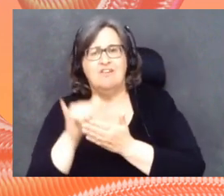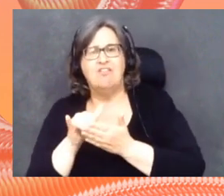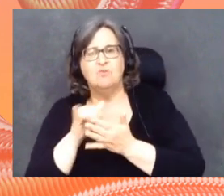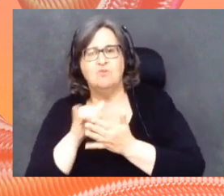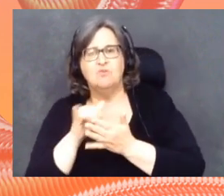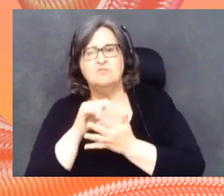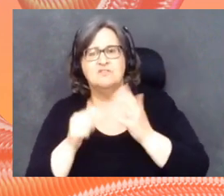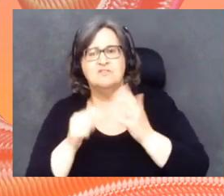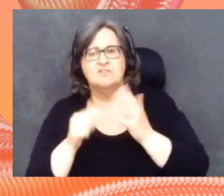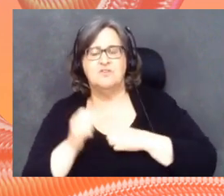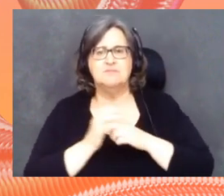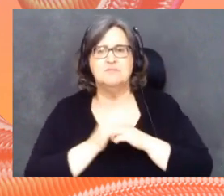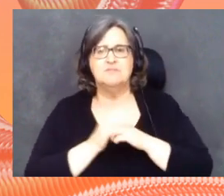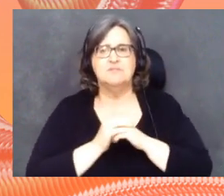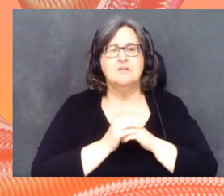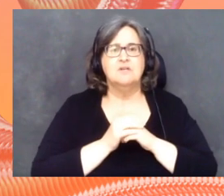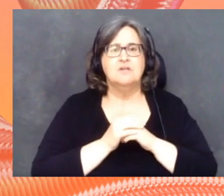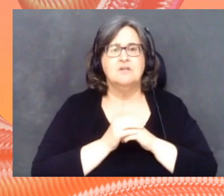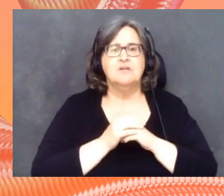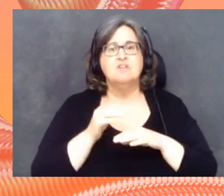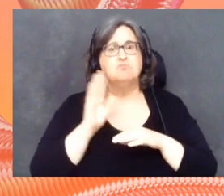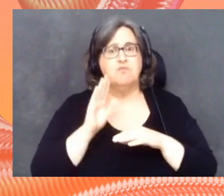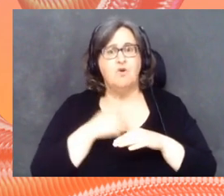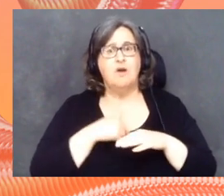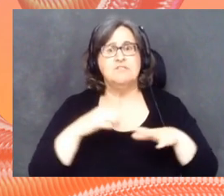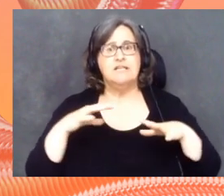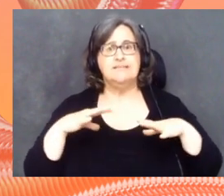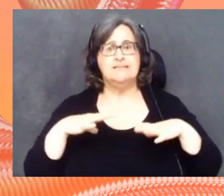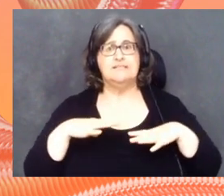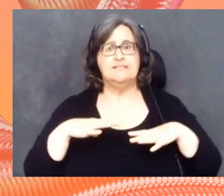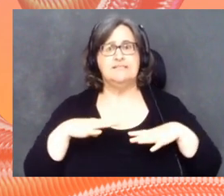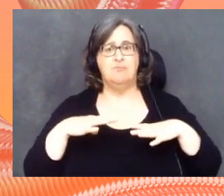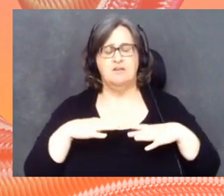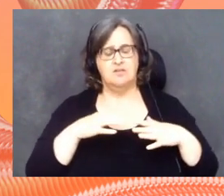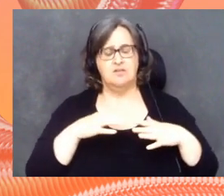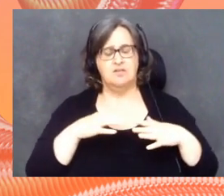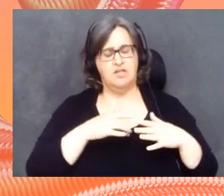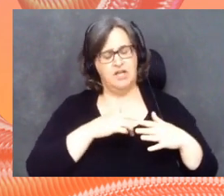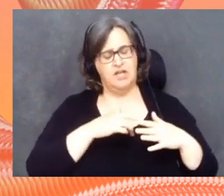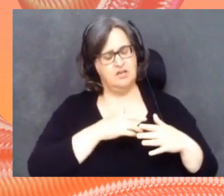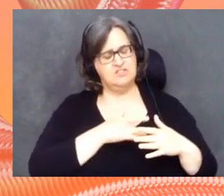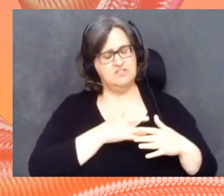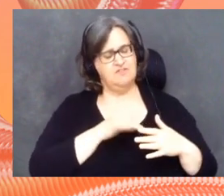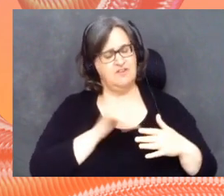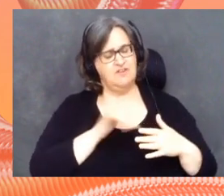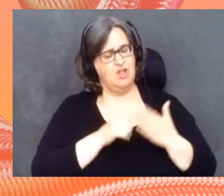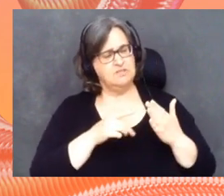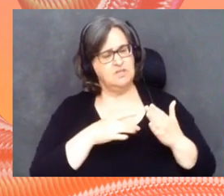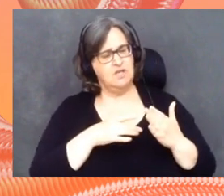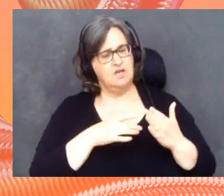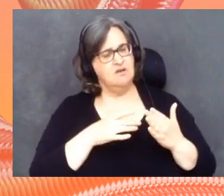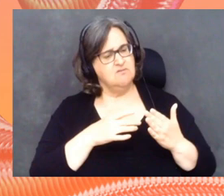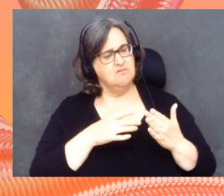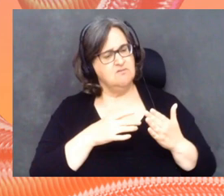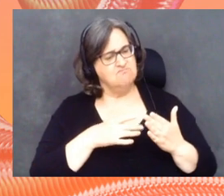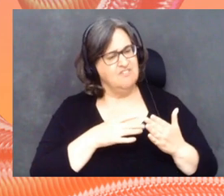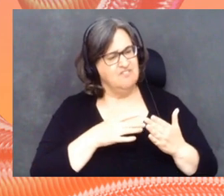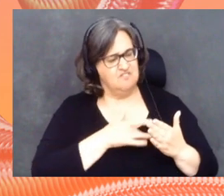I just went on a sabbatical and I was harvesting what it feels like to actually step outside of the urgency and the pace